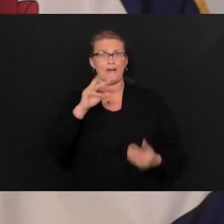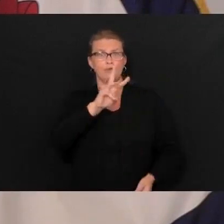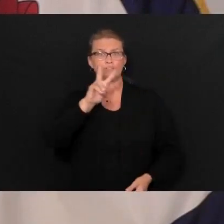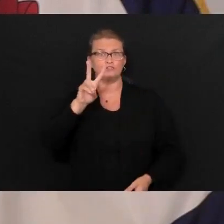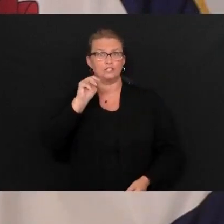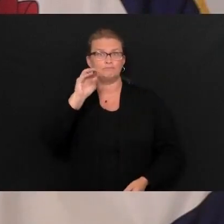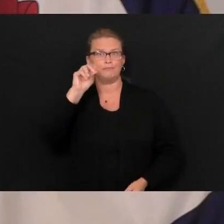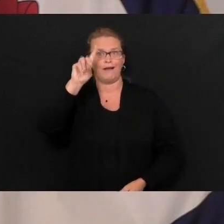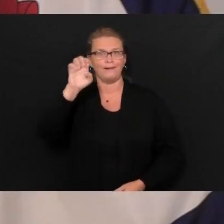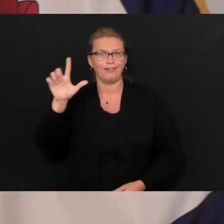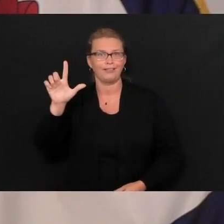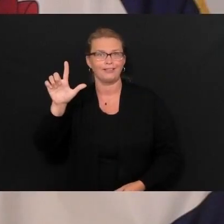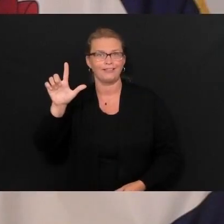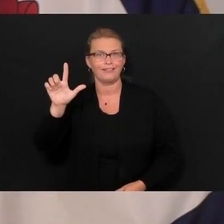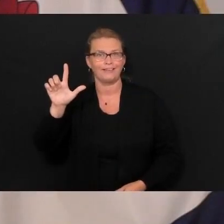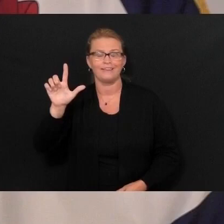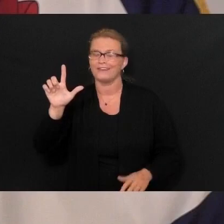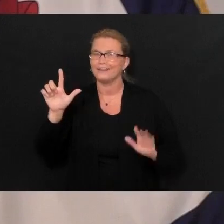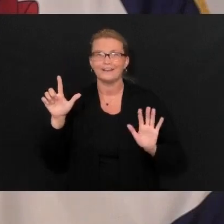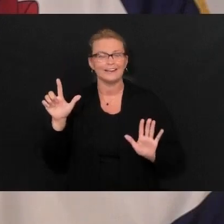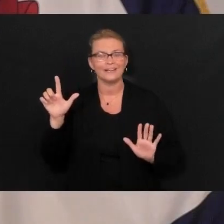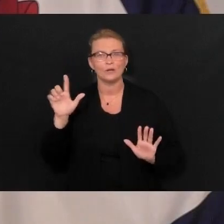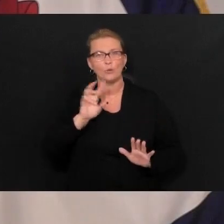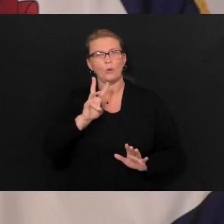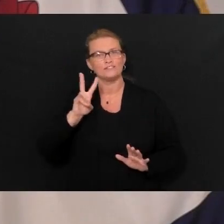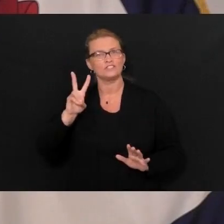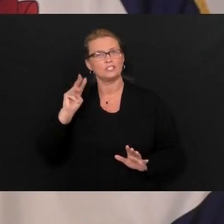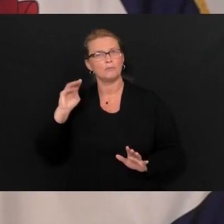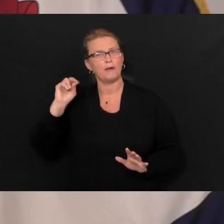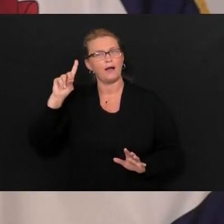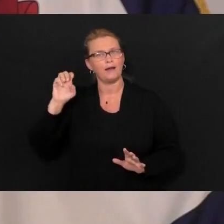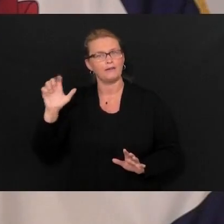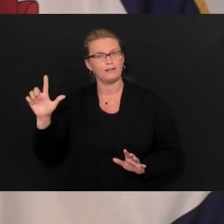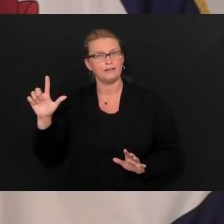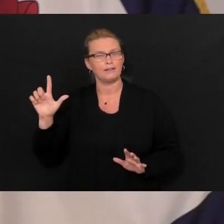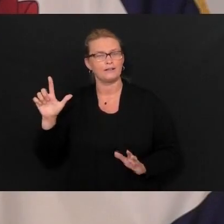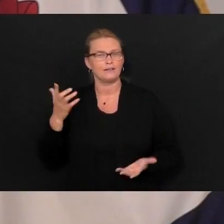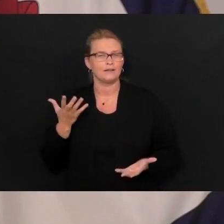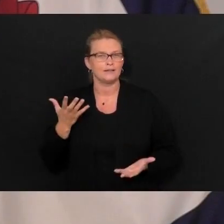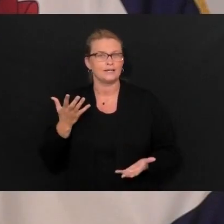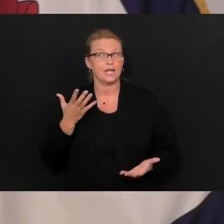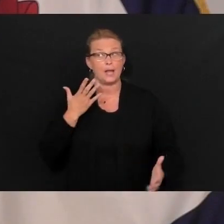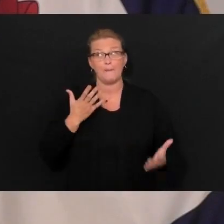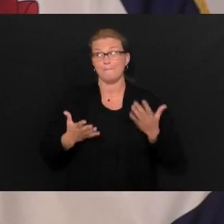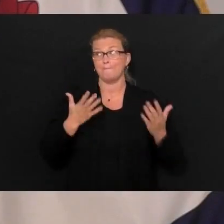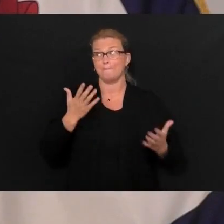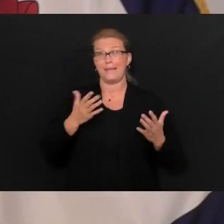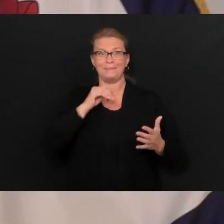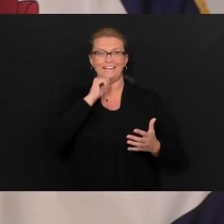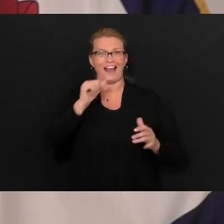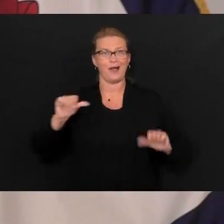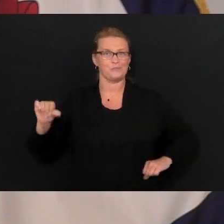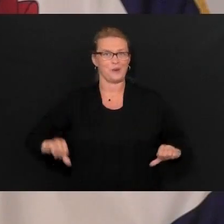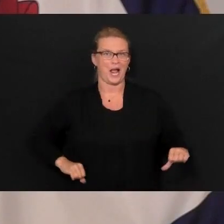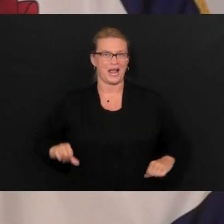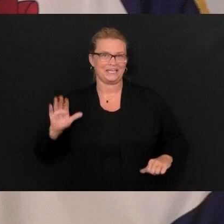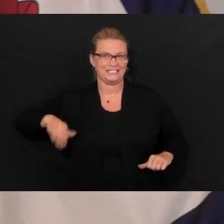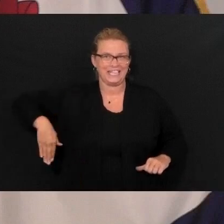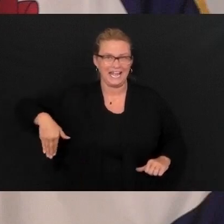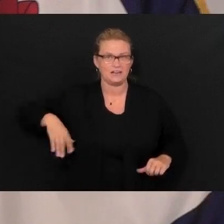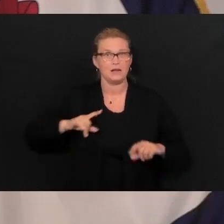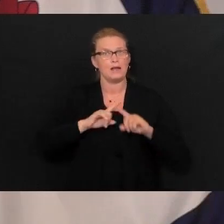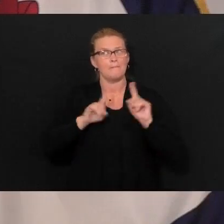Virginia model? The West Virginia model. Maybe it doesn't have the prestige yet,